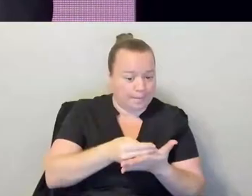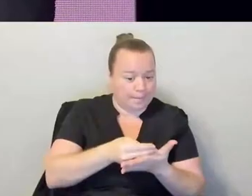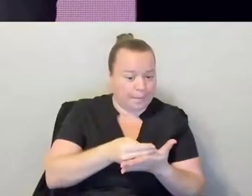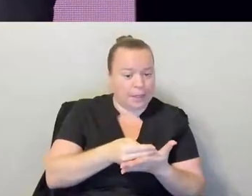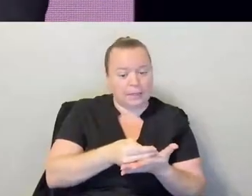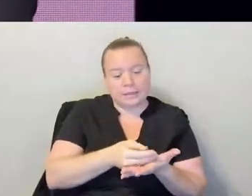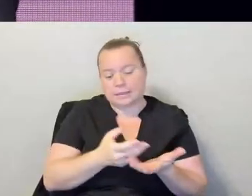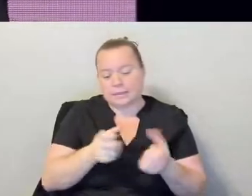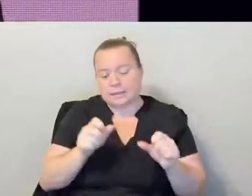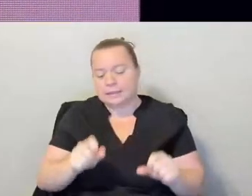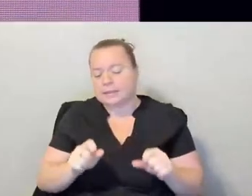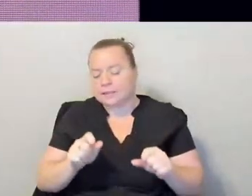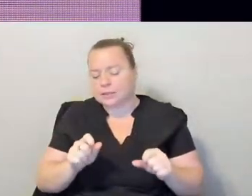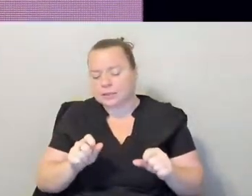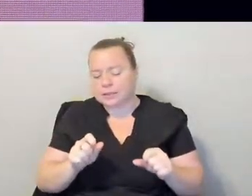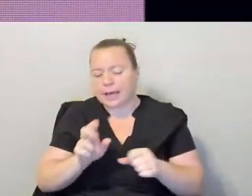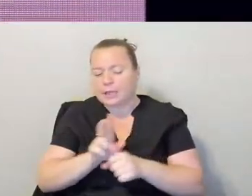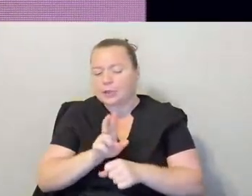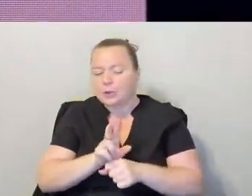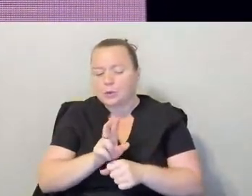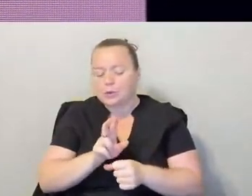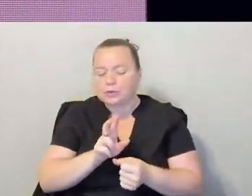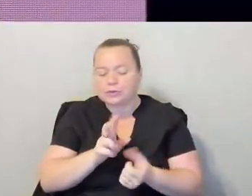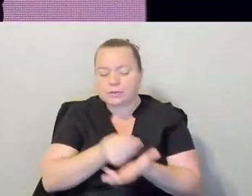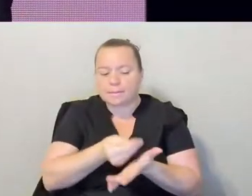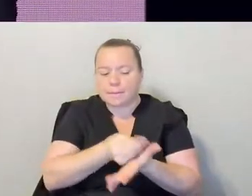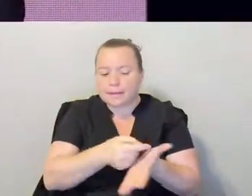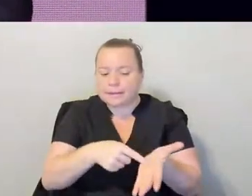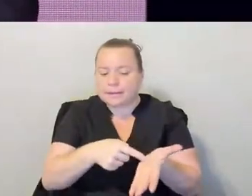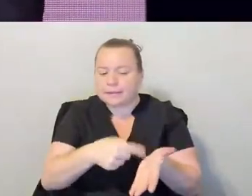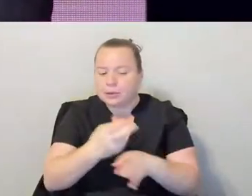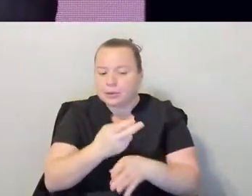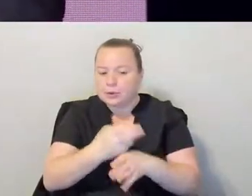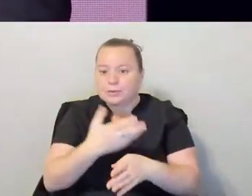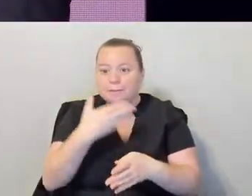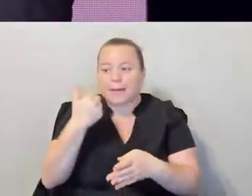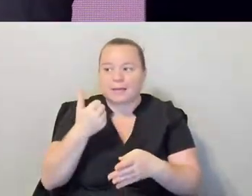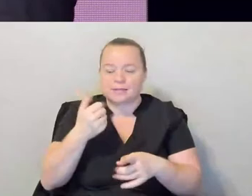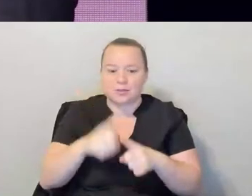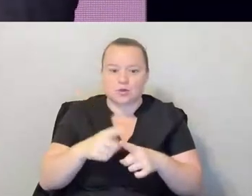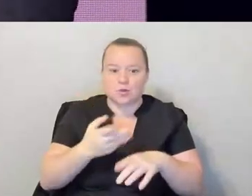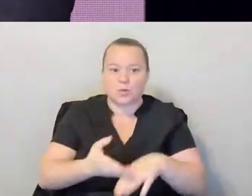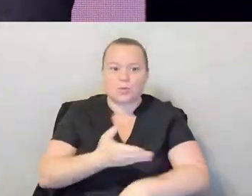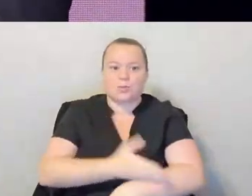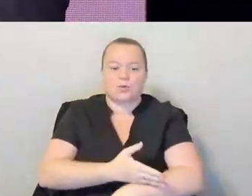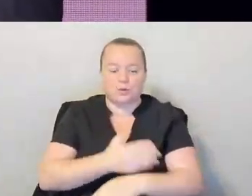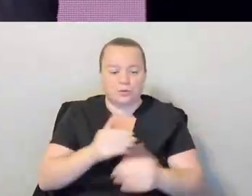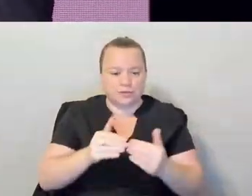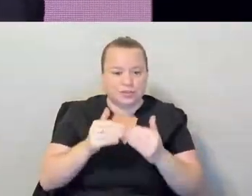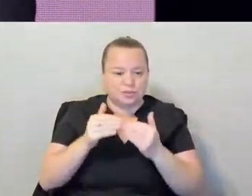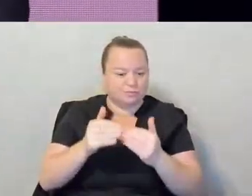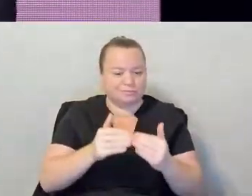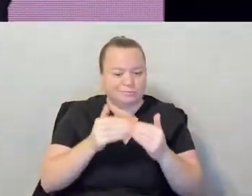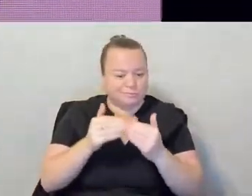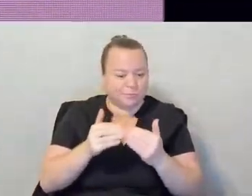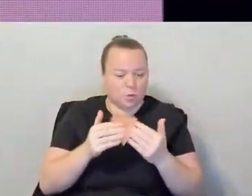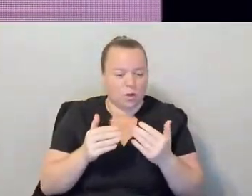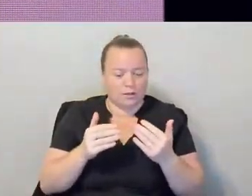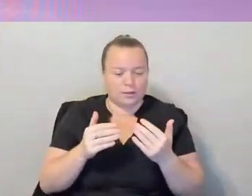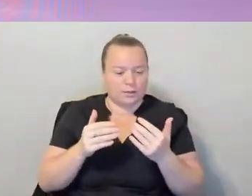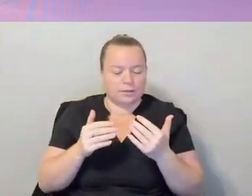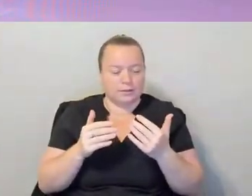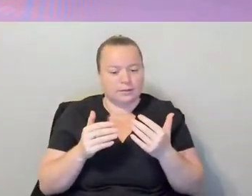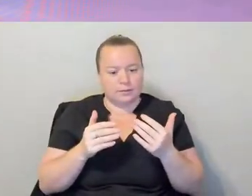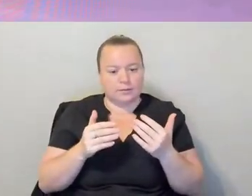can be used best to improve gender equality. How? Where's the sort of, for want of a better term, sort